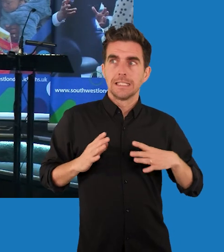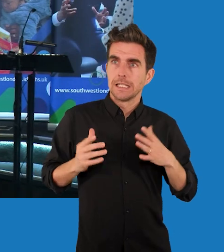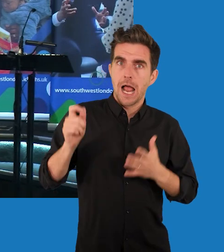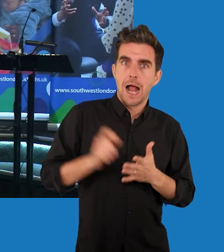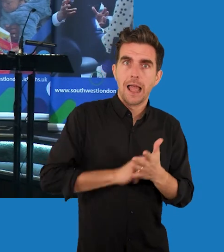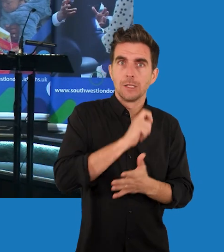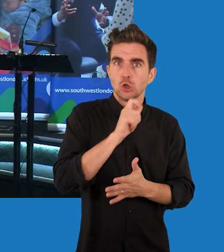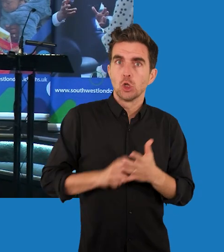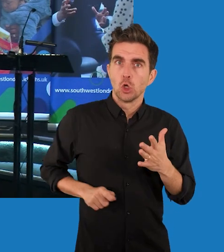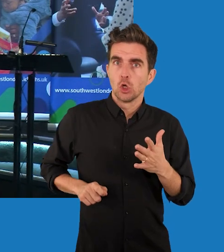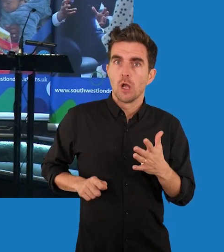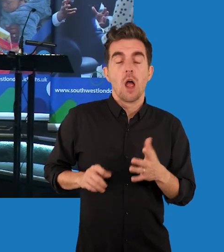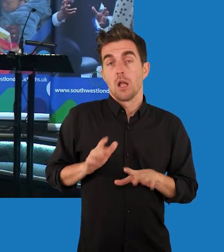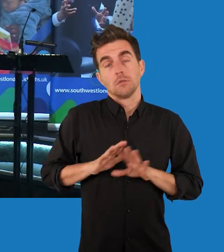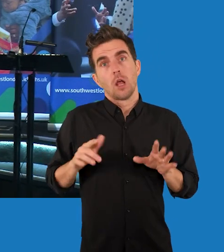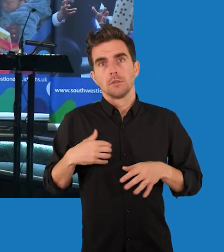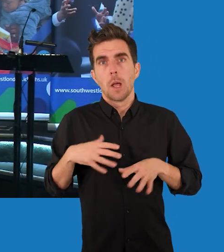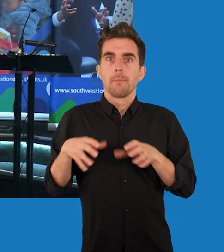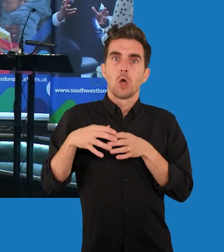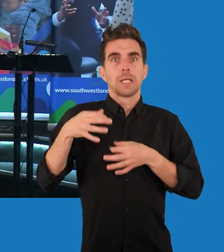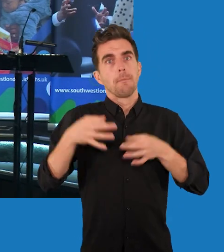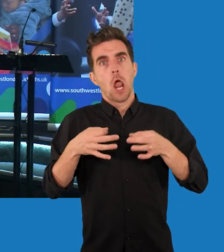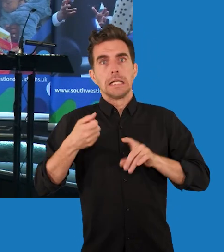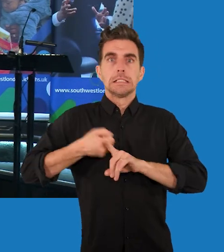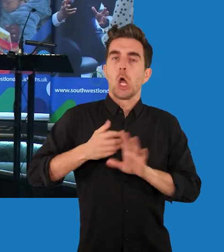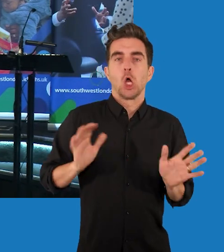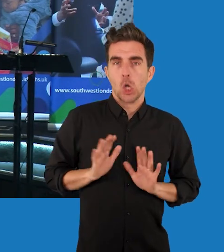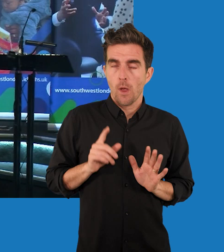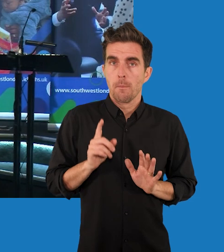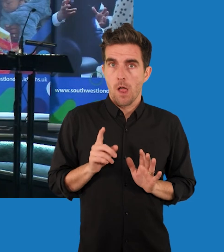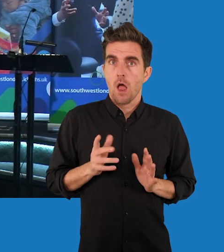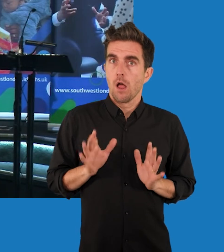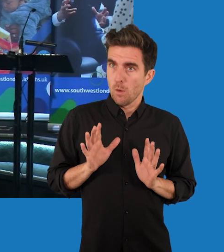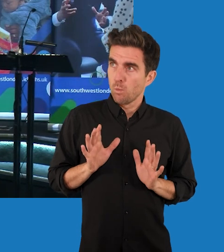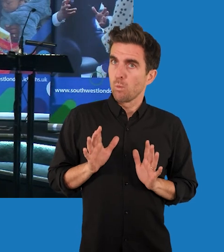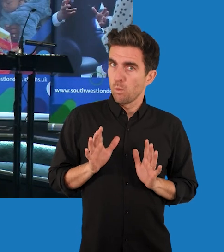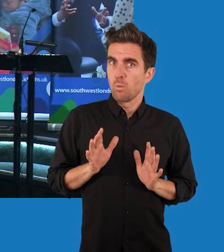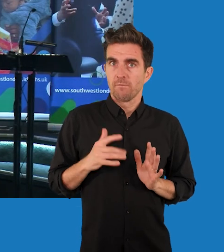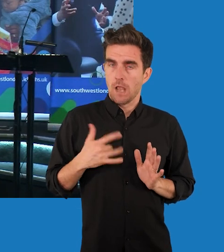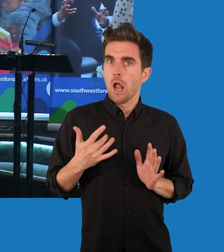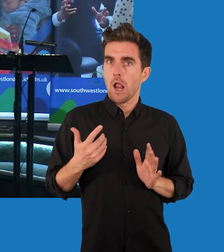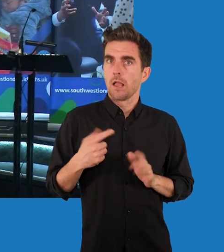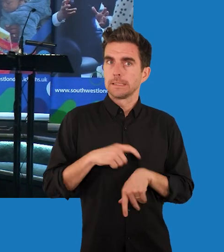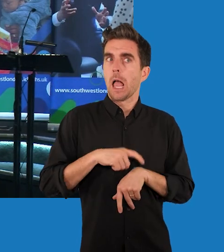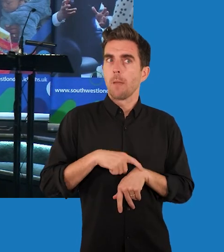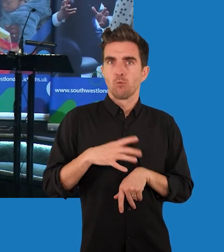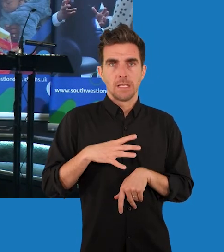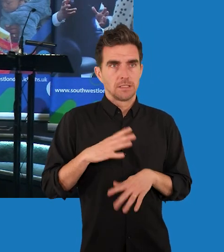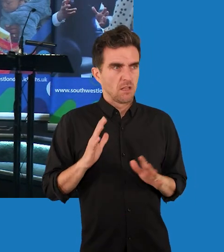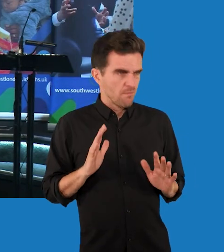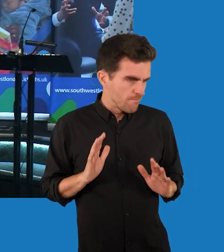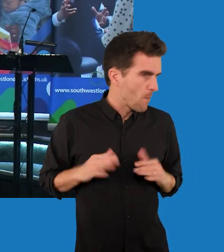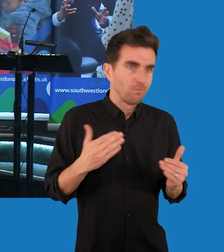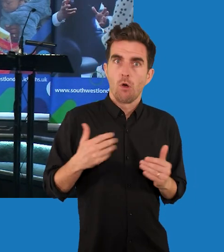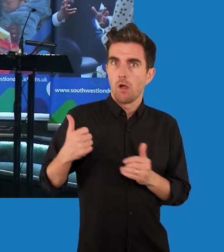everyone was preparing for an election. So that's not a party political point, that's just a point about the timing of being able to move